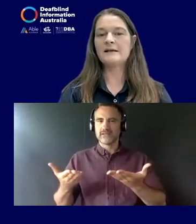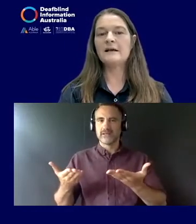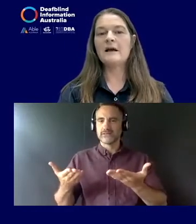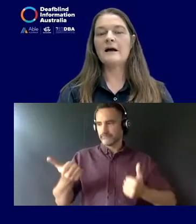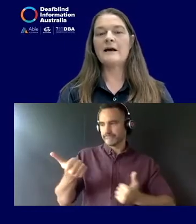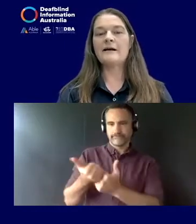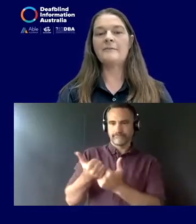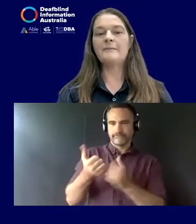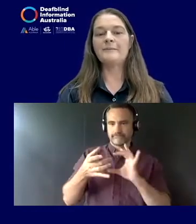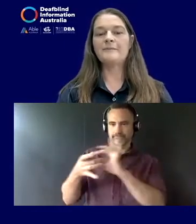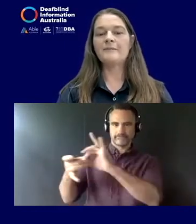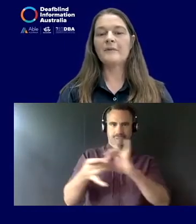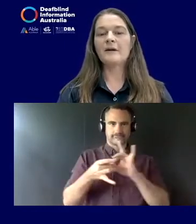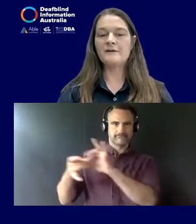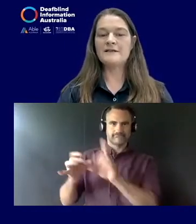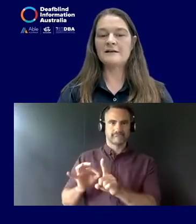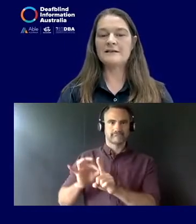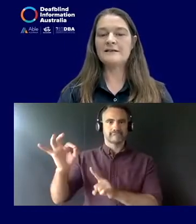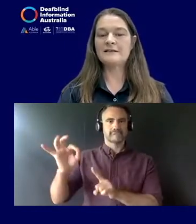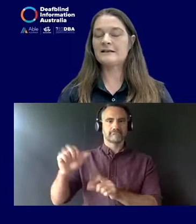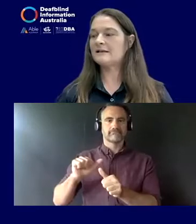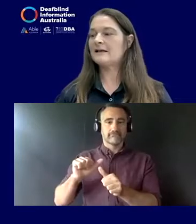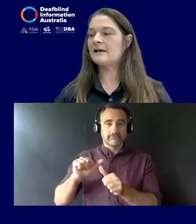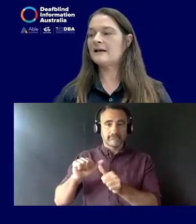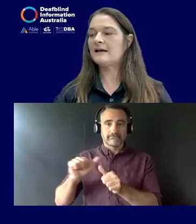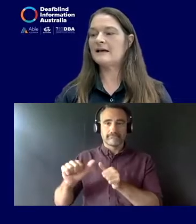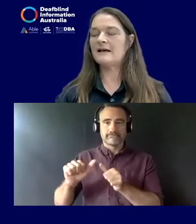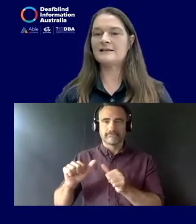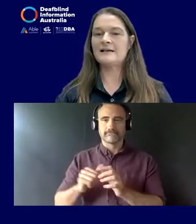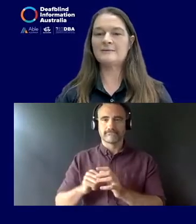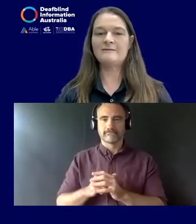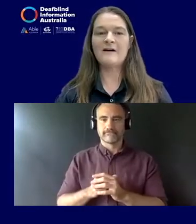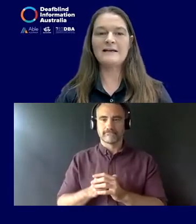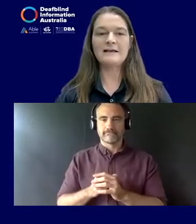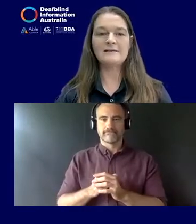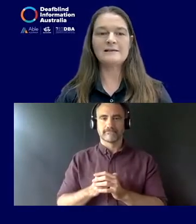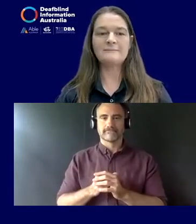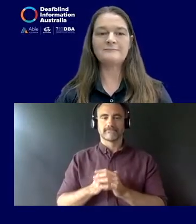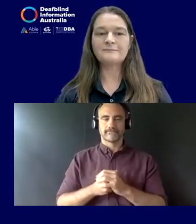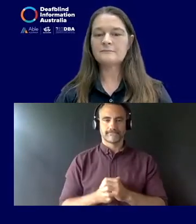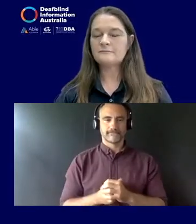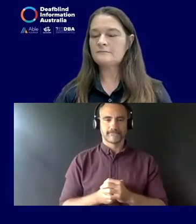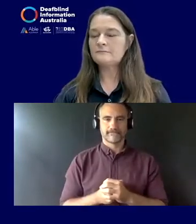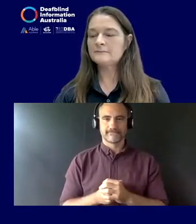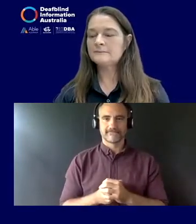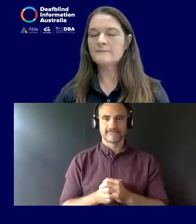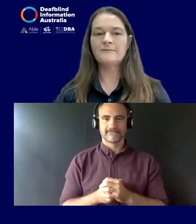findings, who have conducted assessment findings.